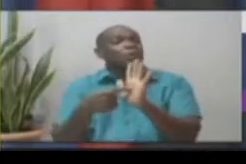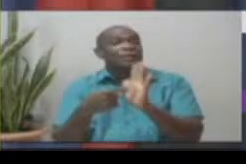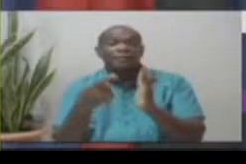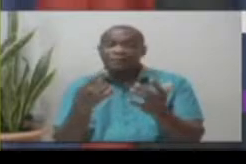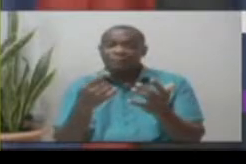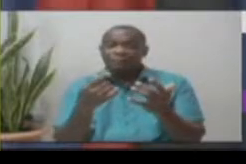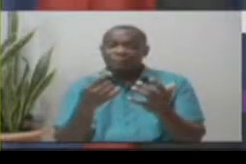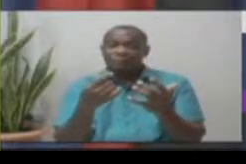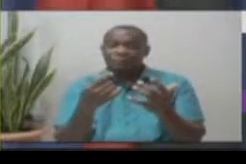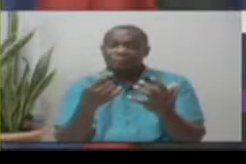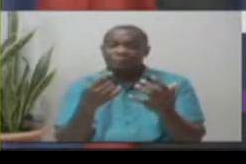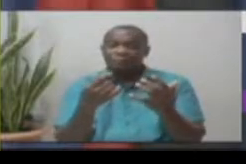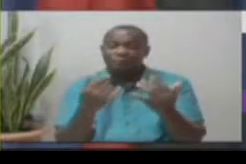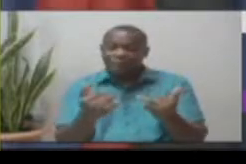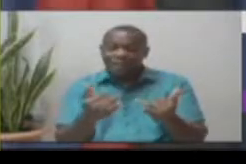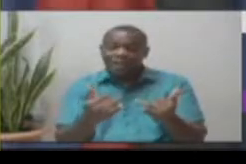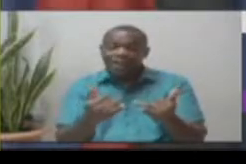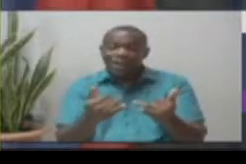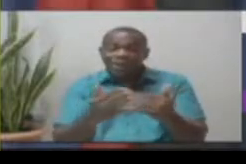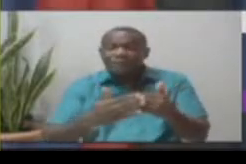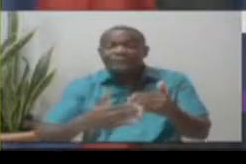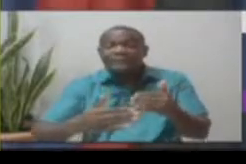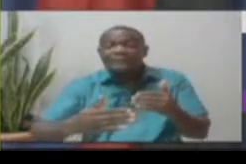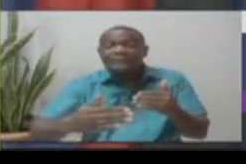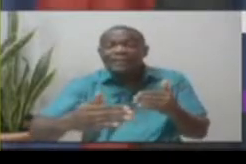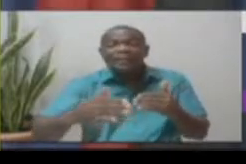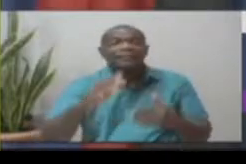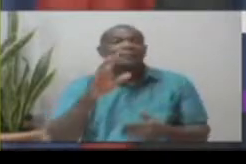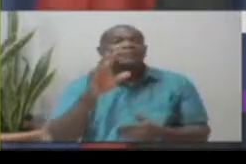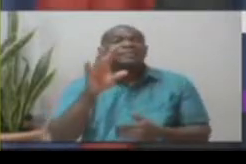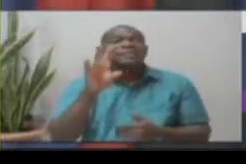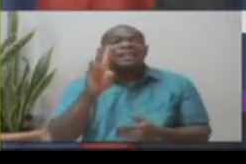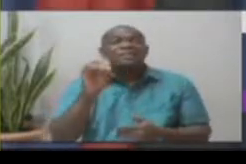70% of all the vaccines produced in the world,